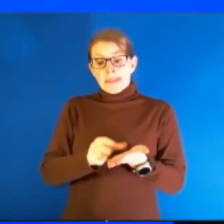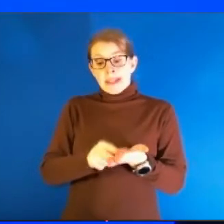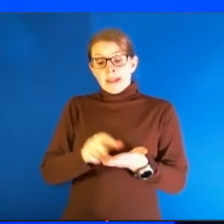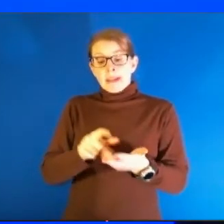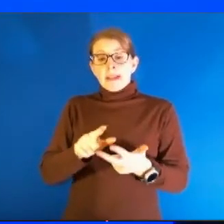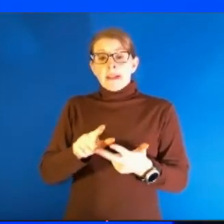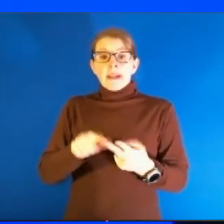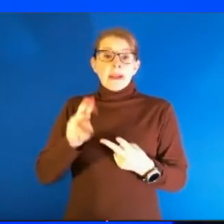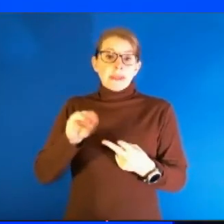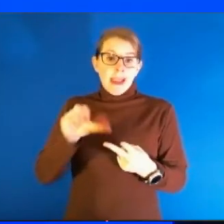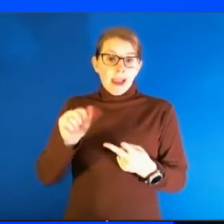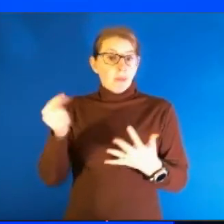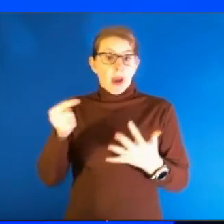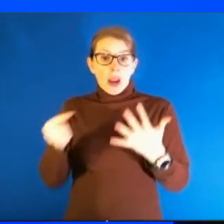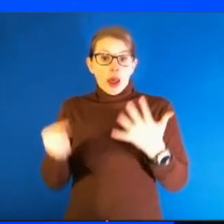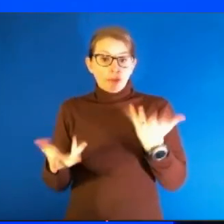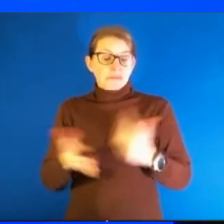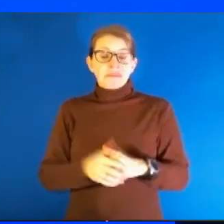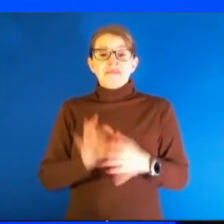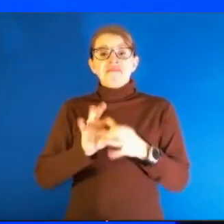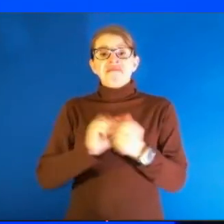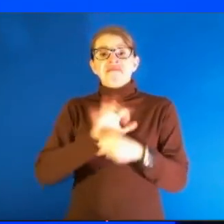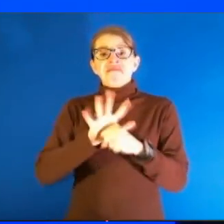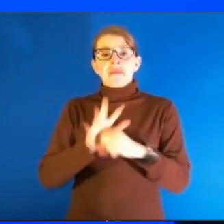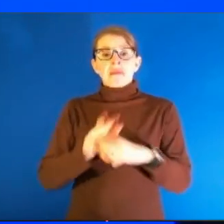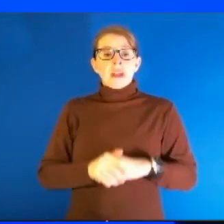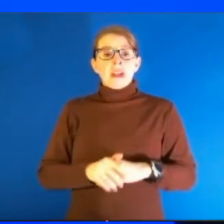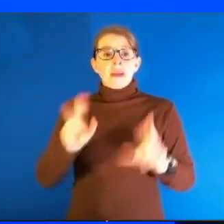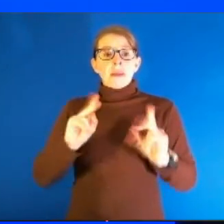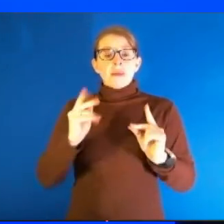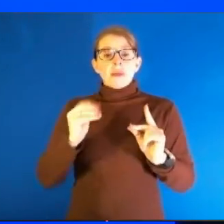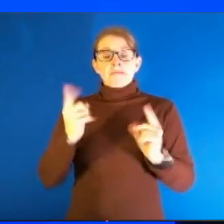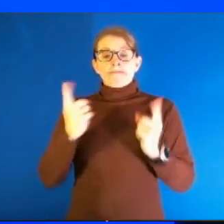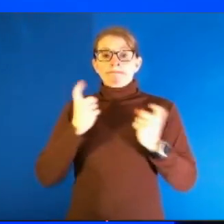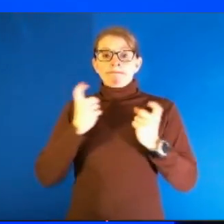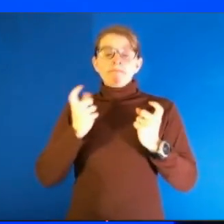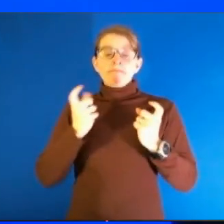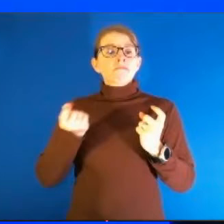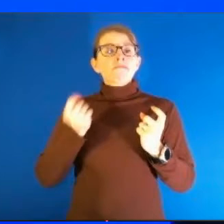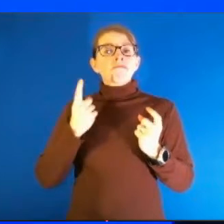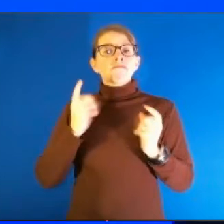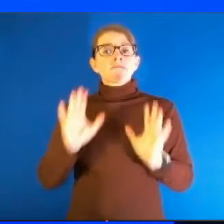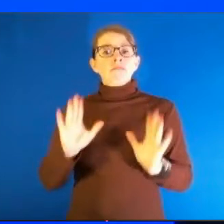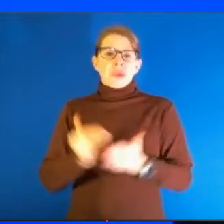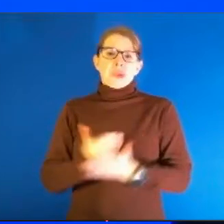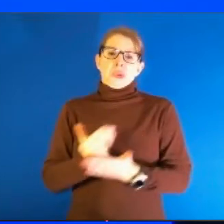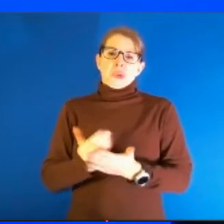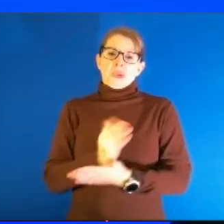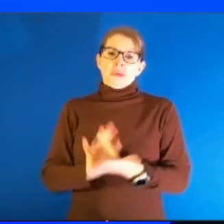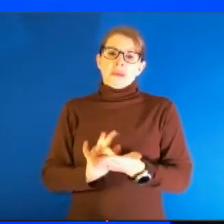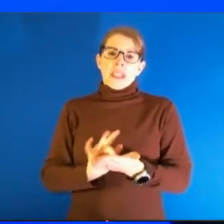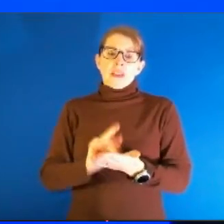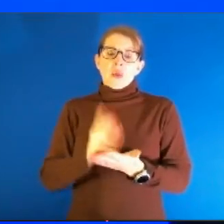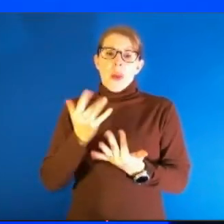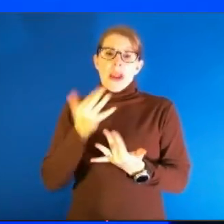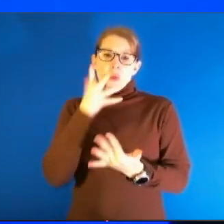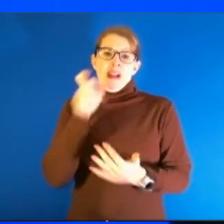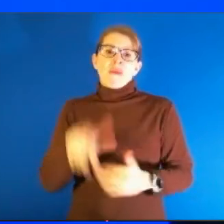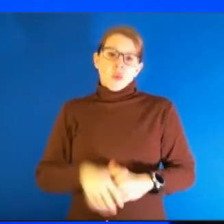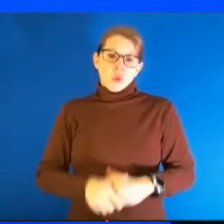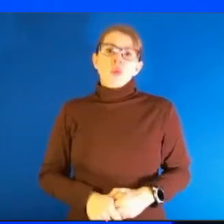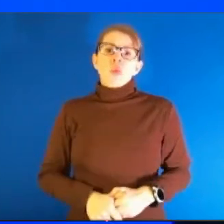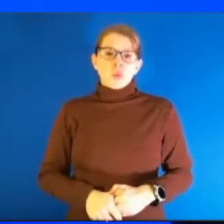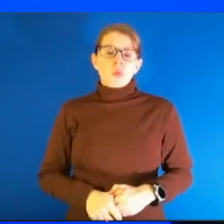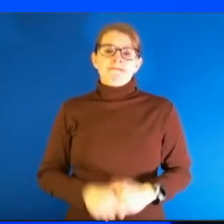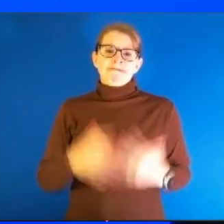all those kinds of things. So if people have questions about this, they're so new. We're just going to have to wait. I mean, that's kind of